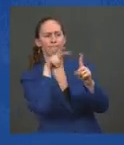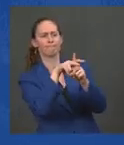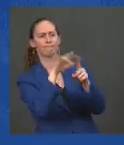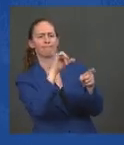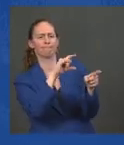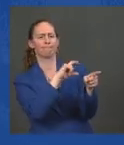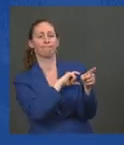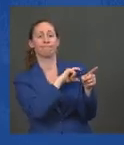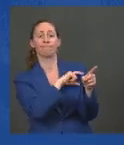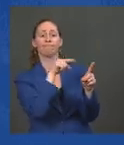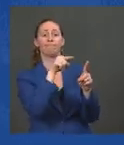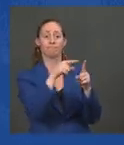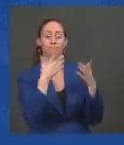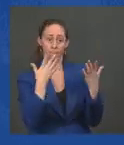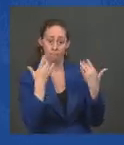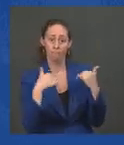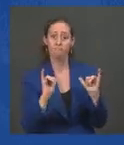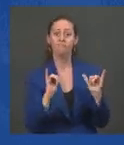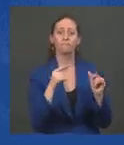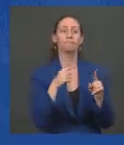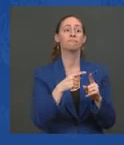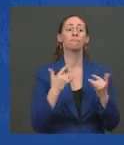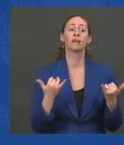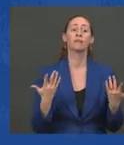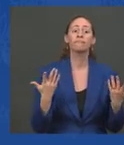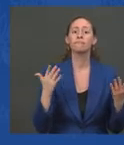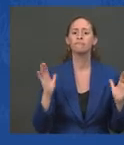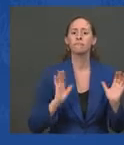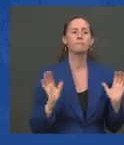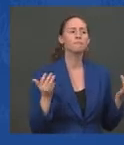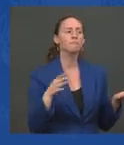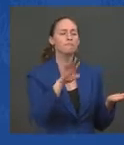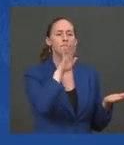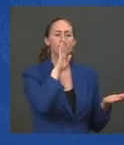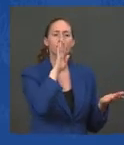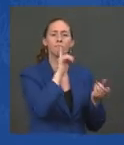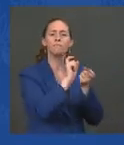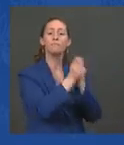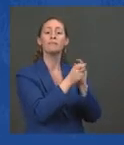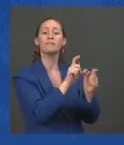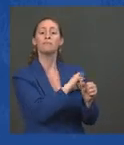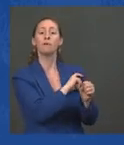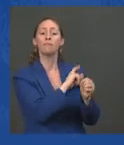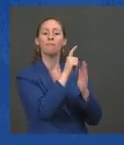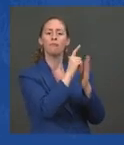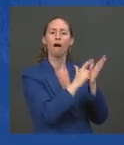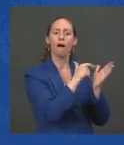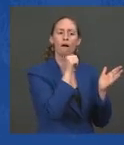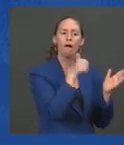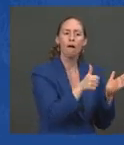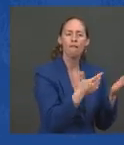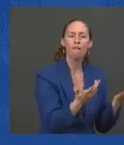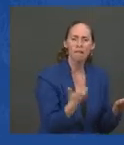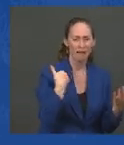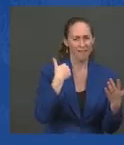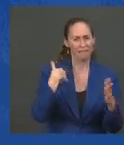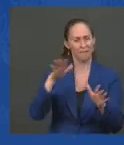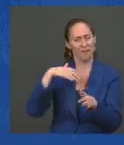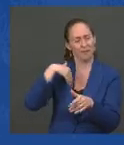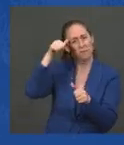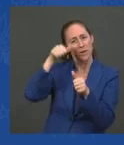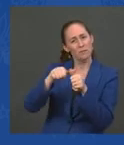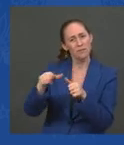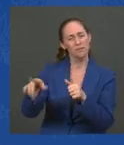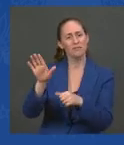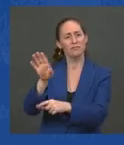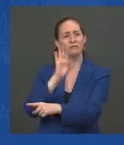name is still not passed Congress. I remember many times meeting with a little daughter, and she'd say to me, "My daddy's changing